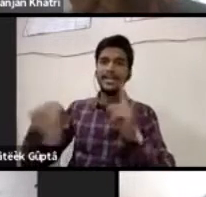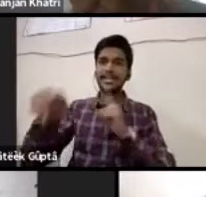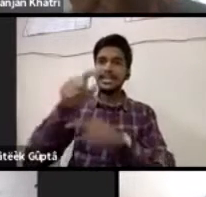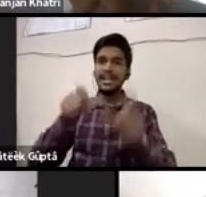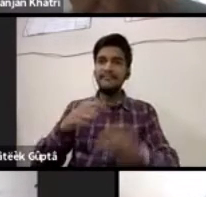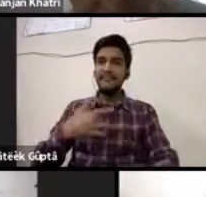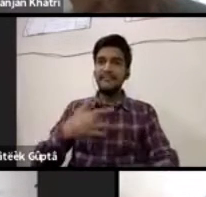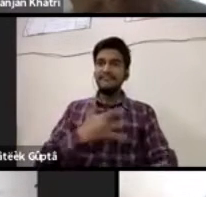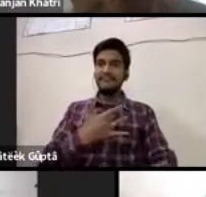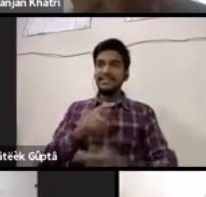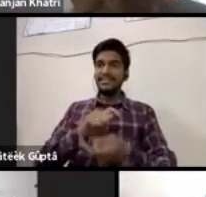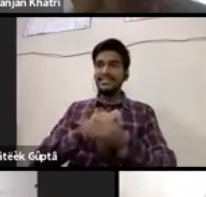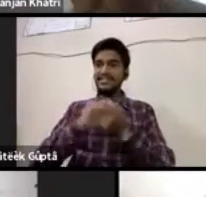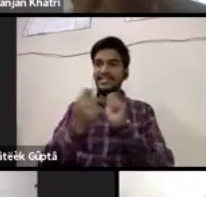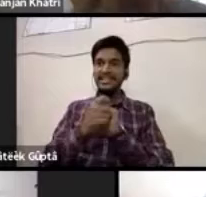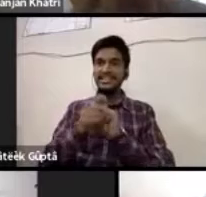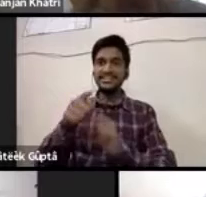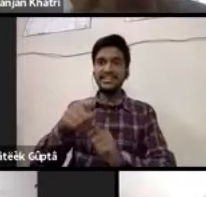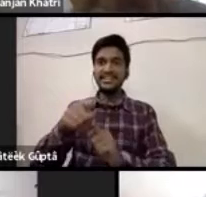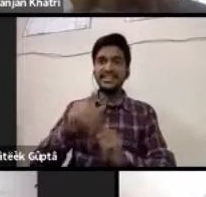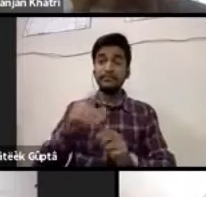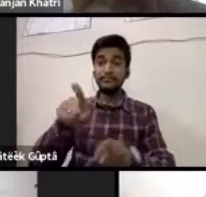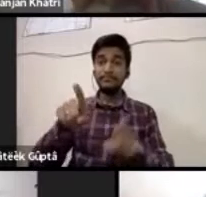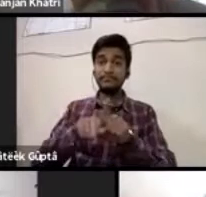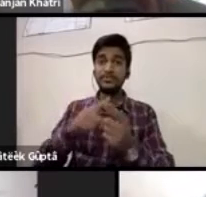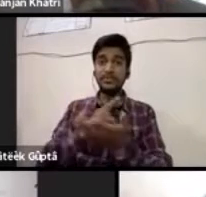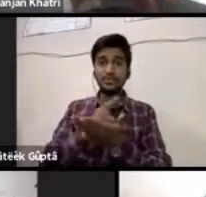honestly not sure where to start, but